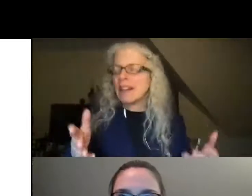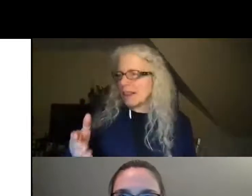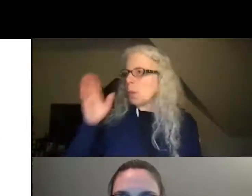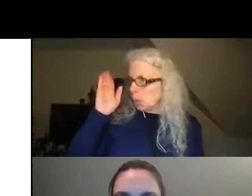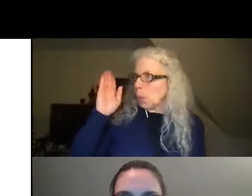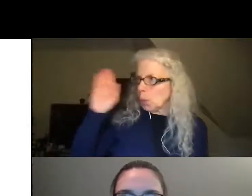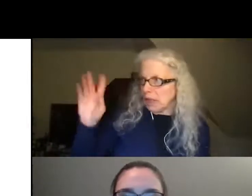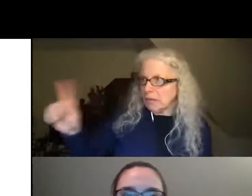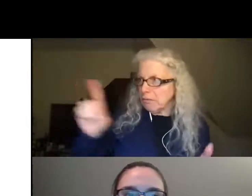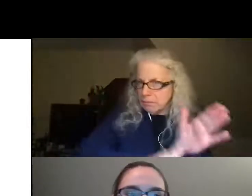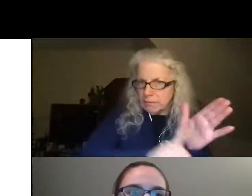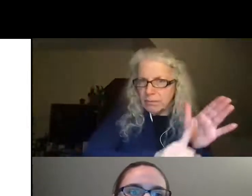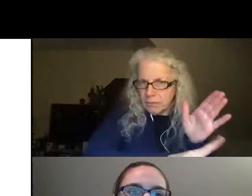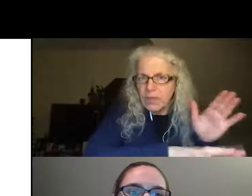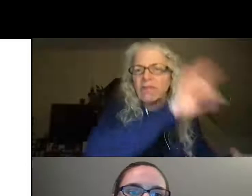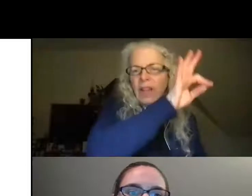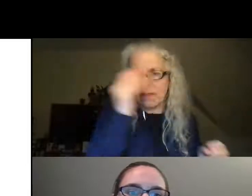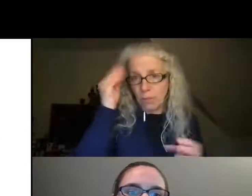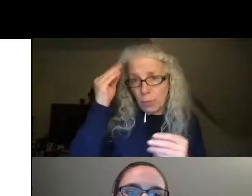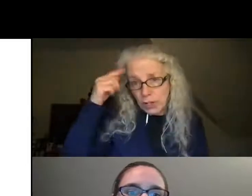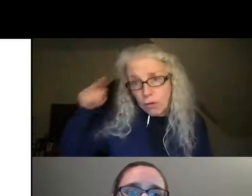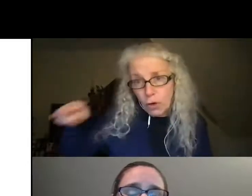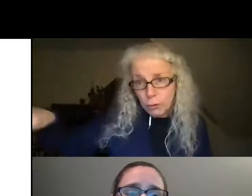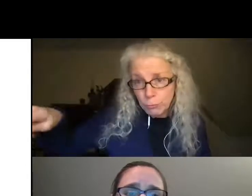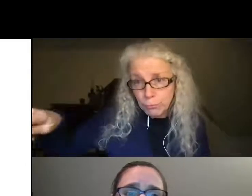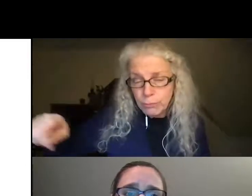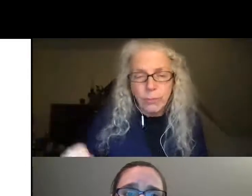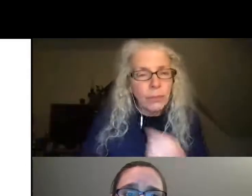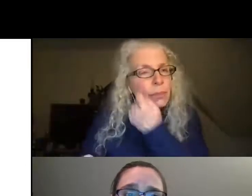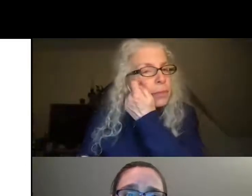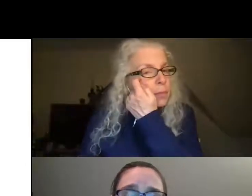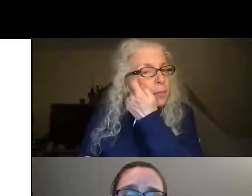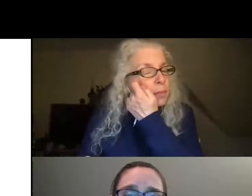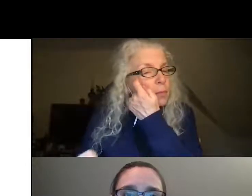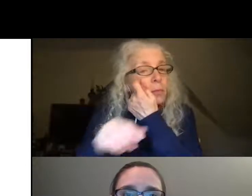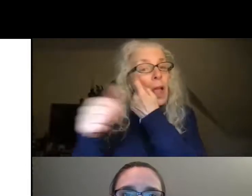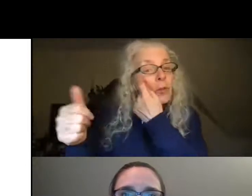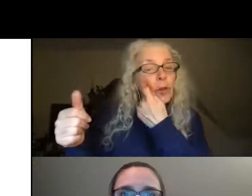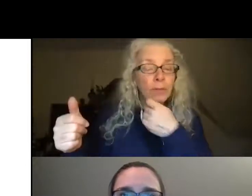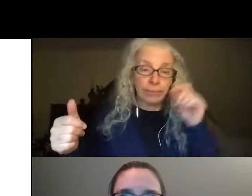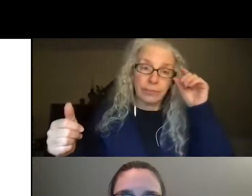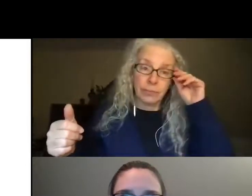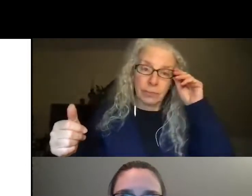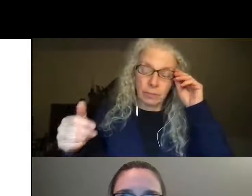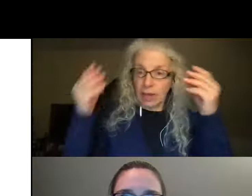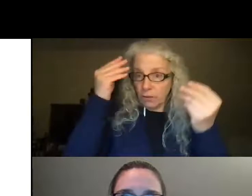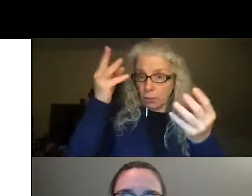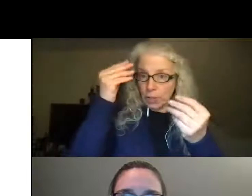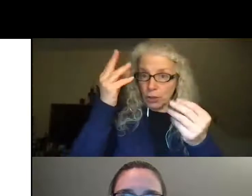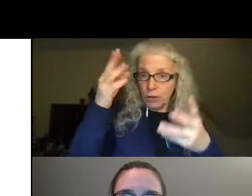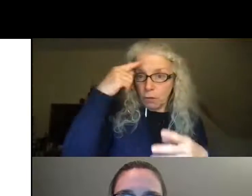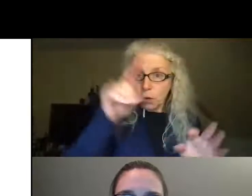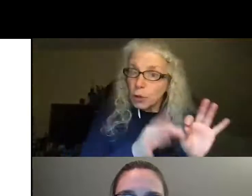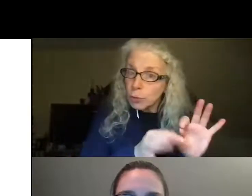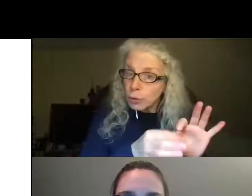to those requests to get that information. I also provide information to all of the interpreters that are